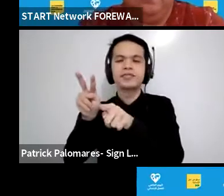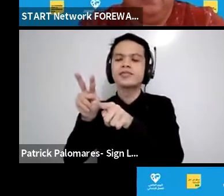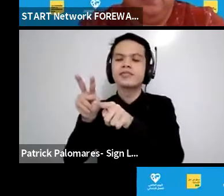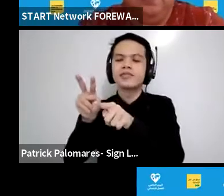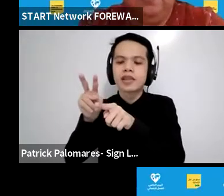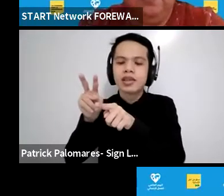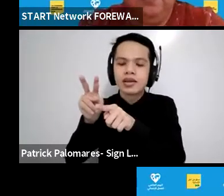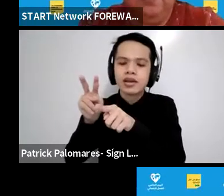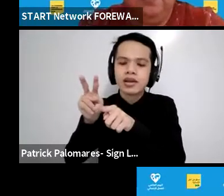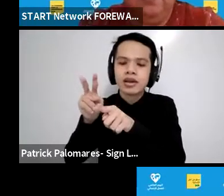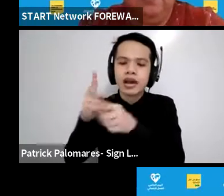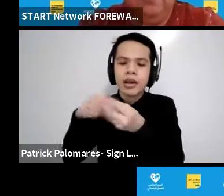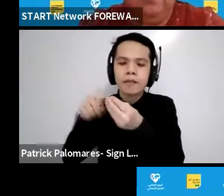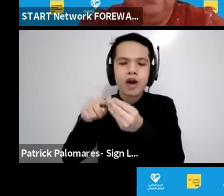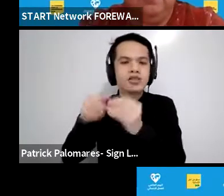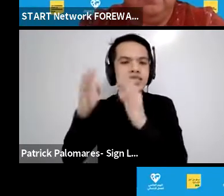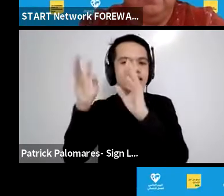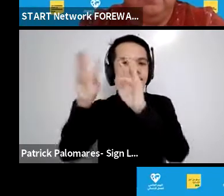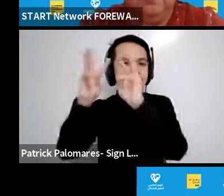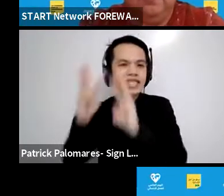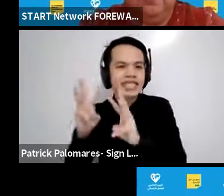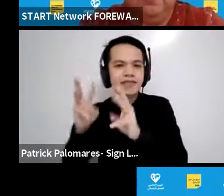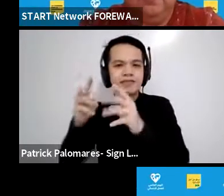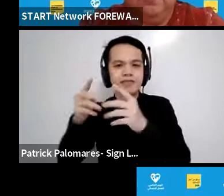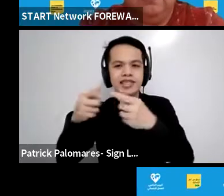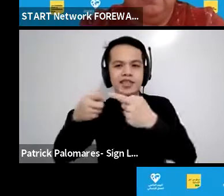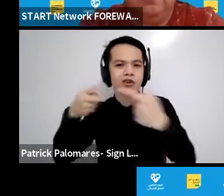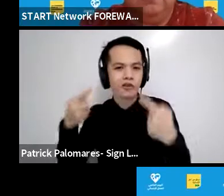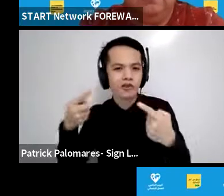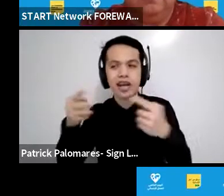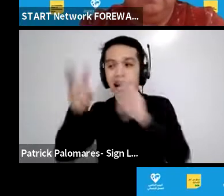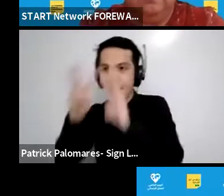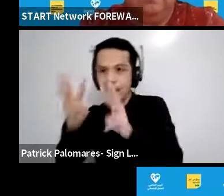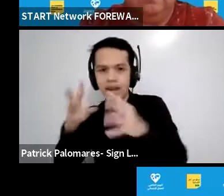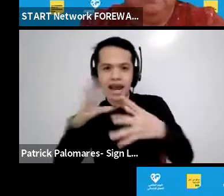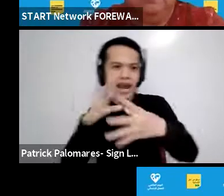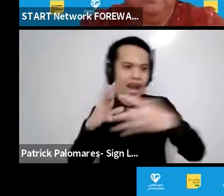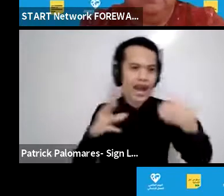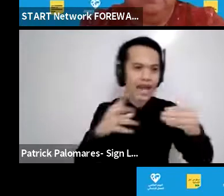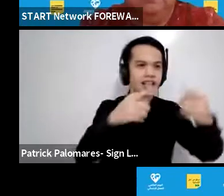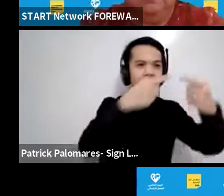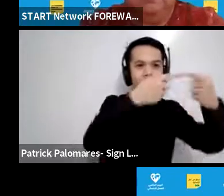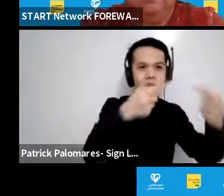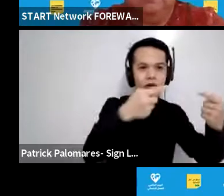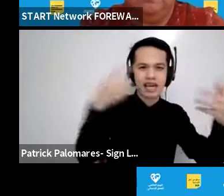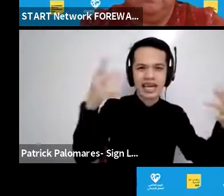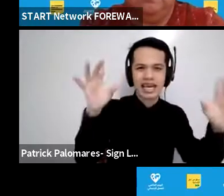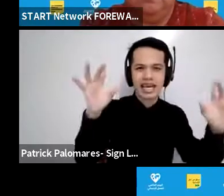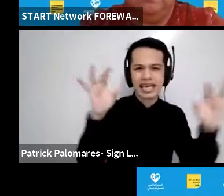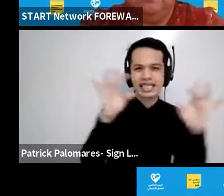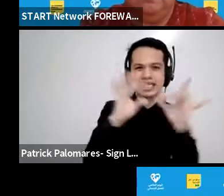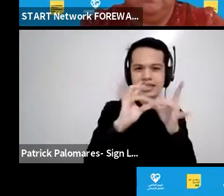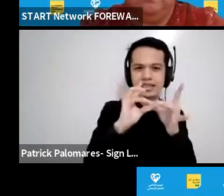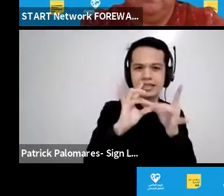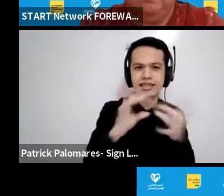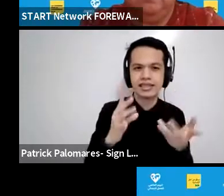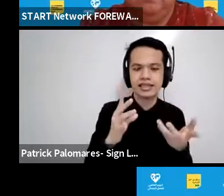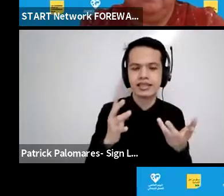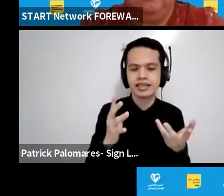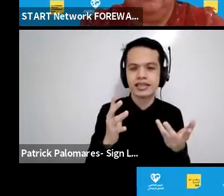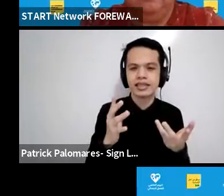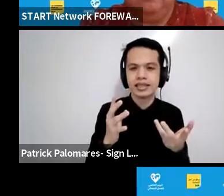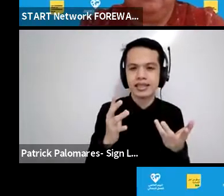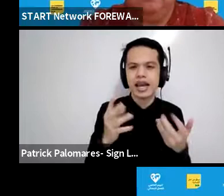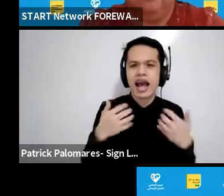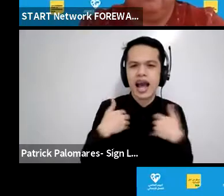of climate and conflict, linking climate in conflict, no? This we